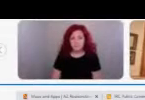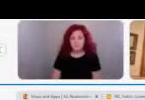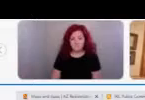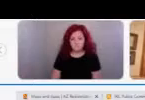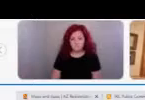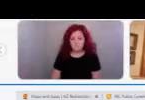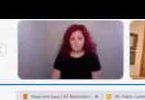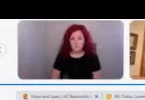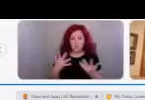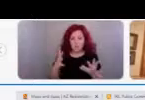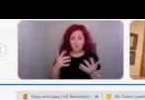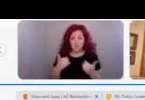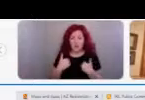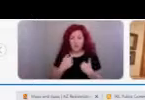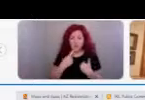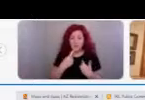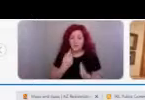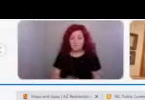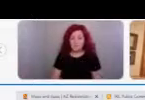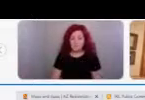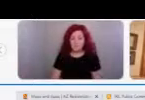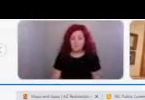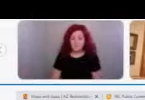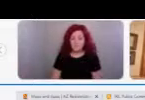so that's pretty much all i have to say